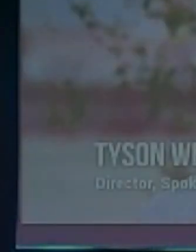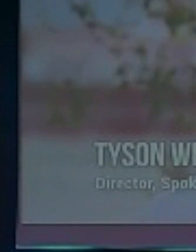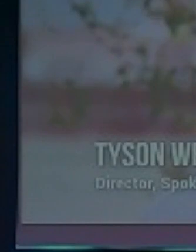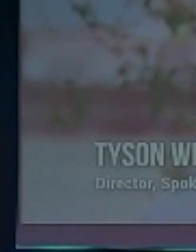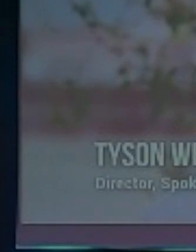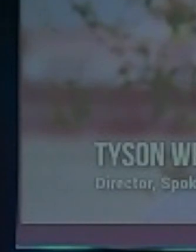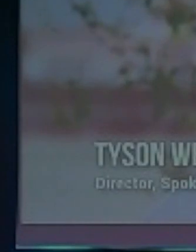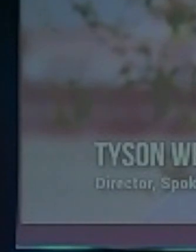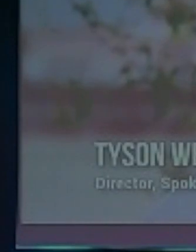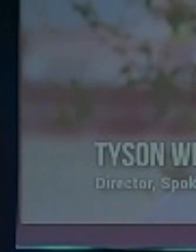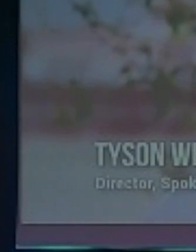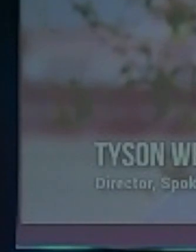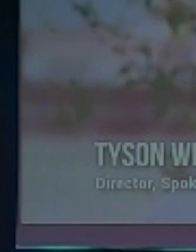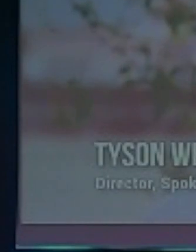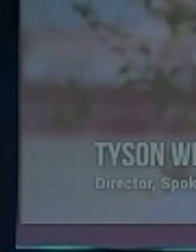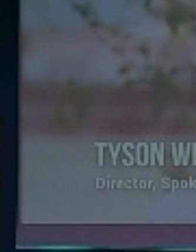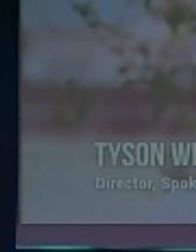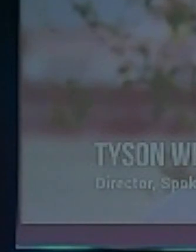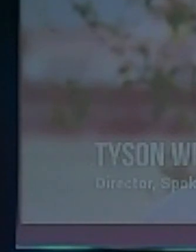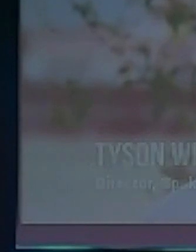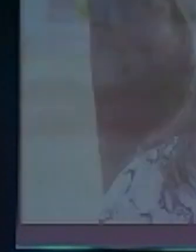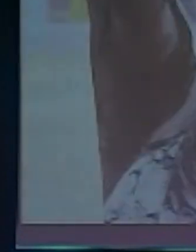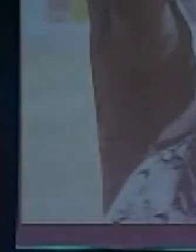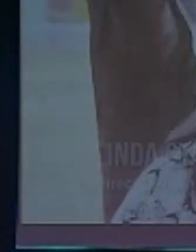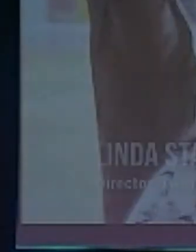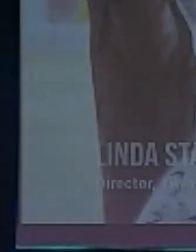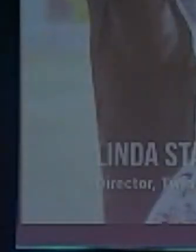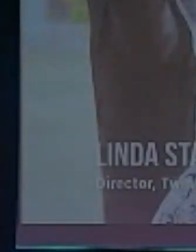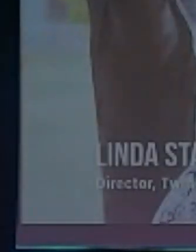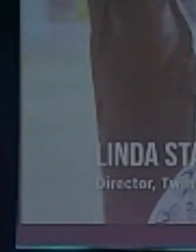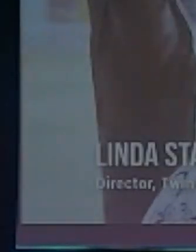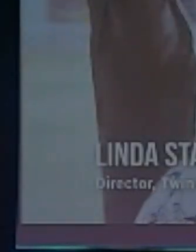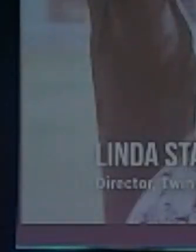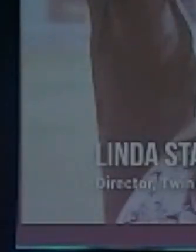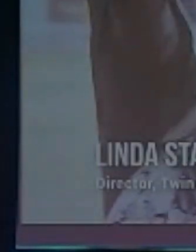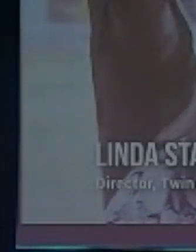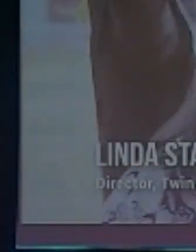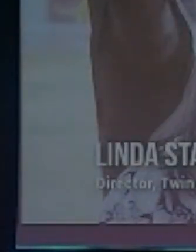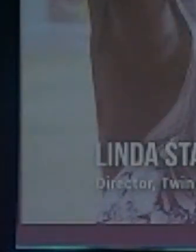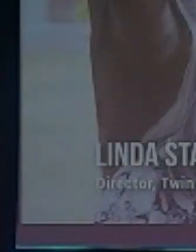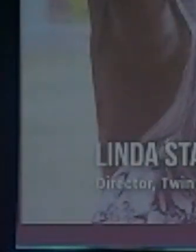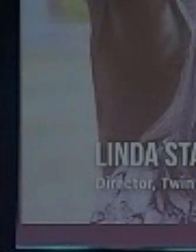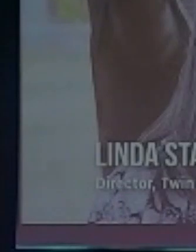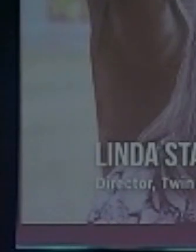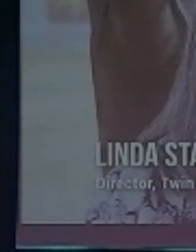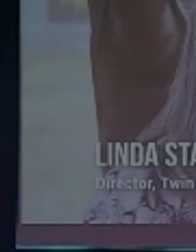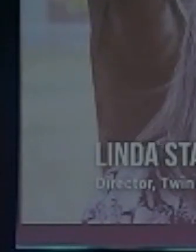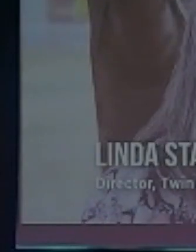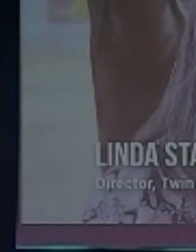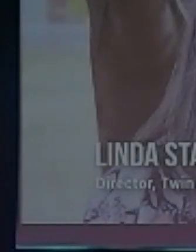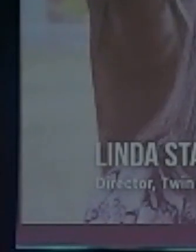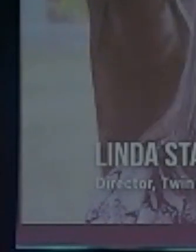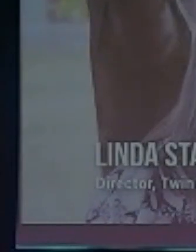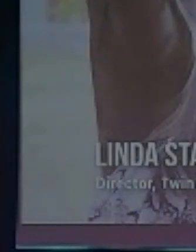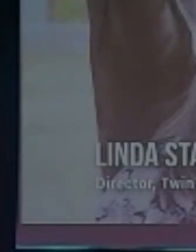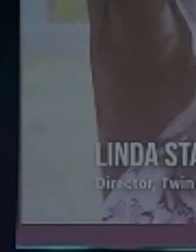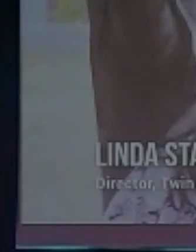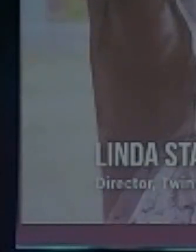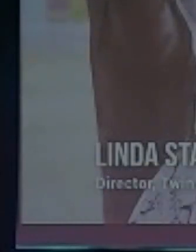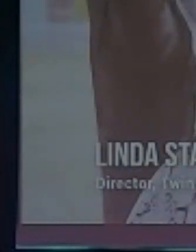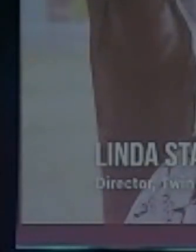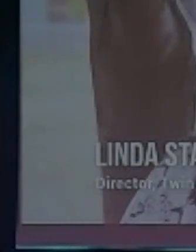name, and his name is Jesus. But that's a really cool thing to see someone being given that opportunity